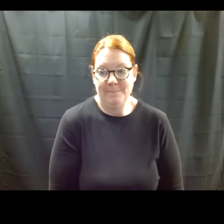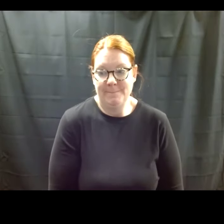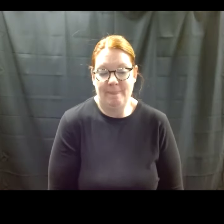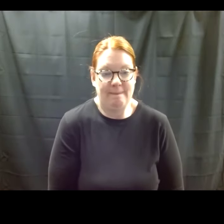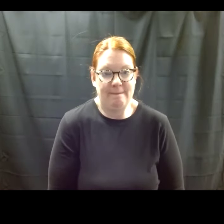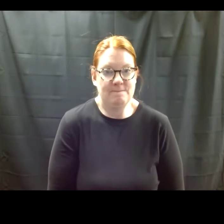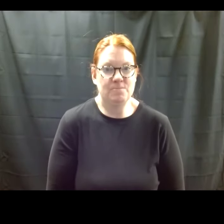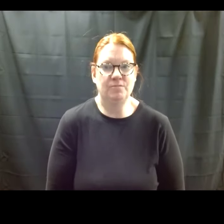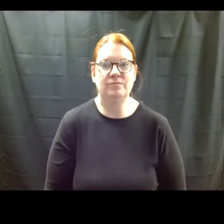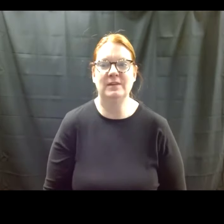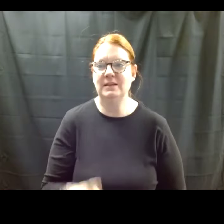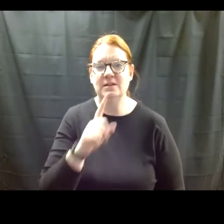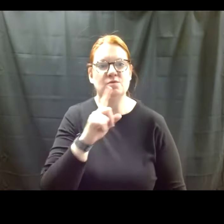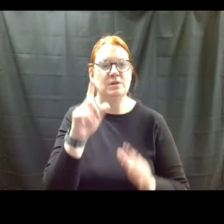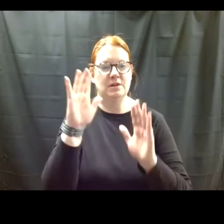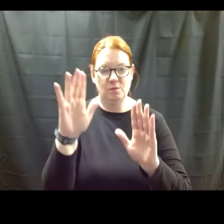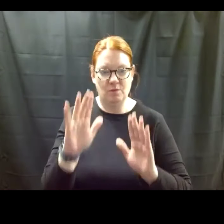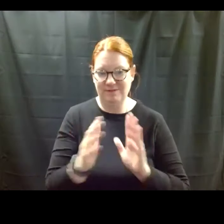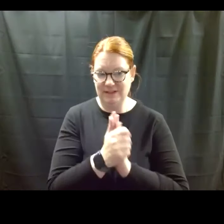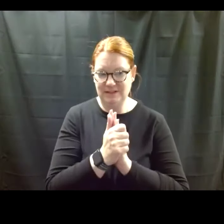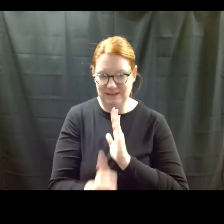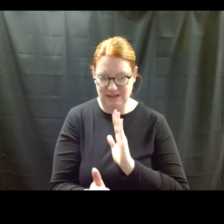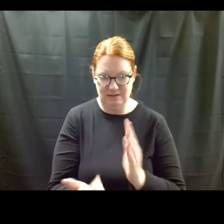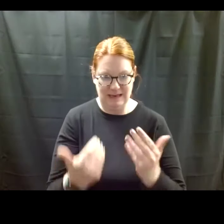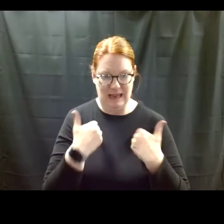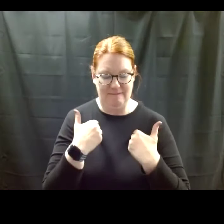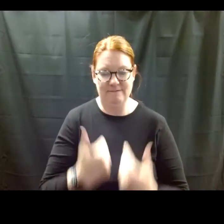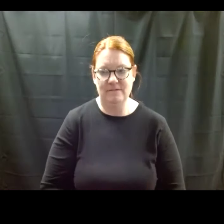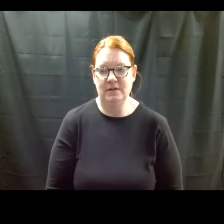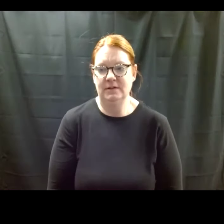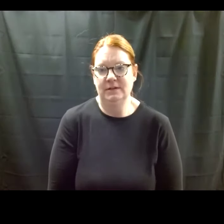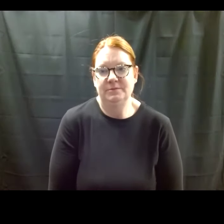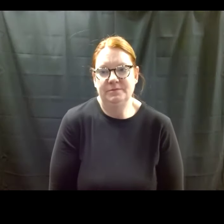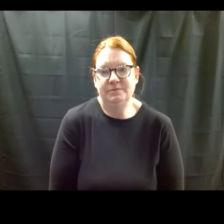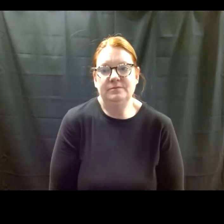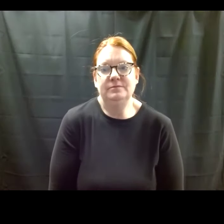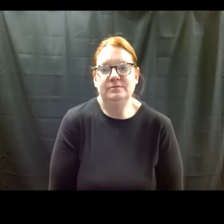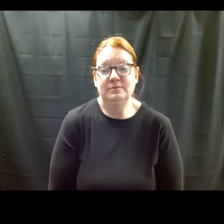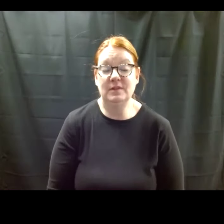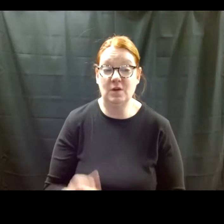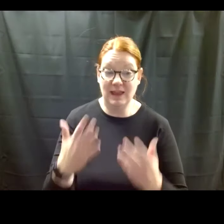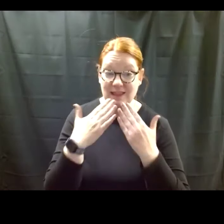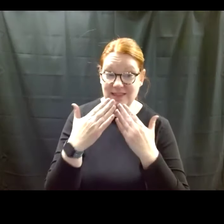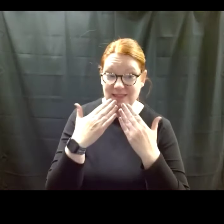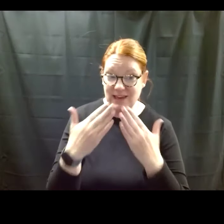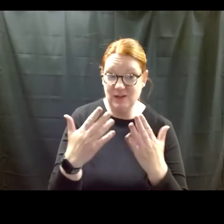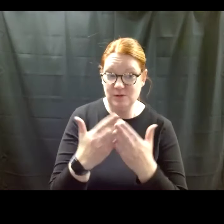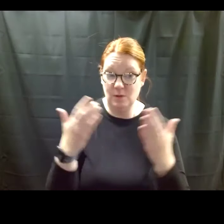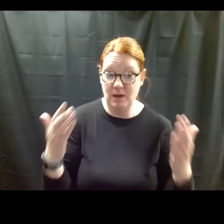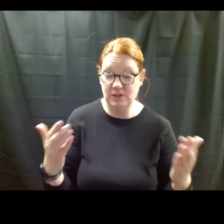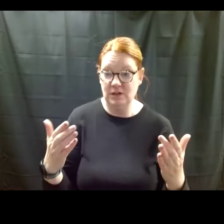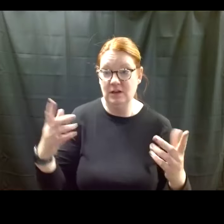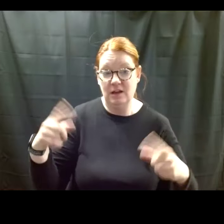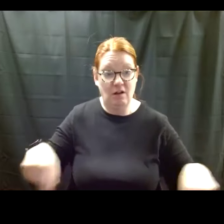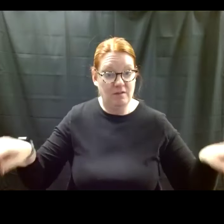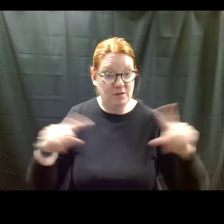And such a great skill to have, that advocacy piece. Well, thank you again so much, and everyone